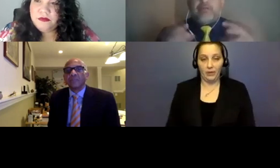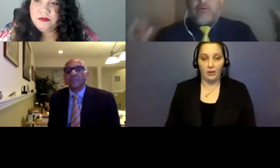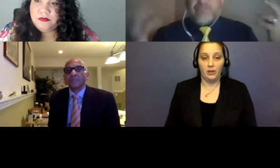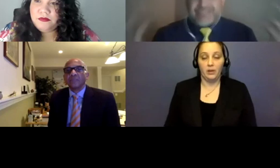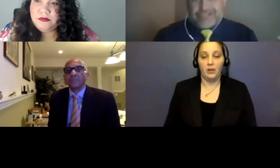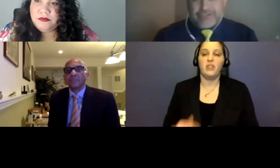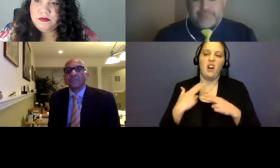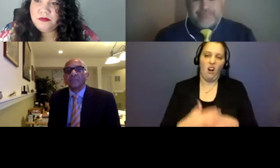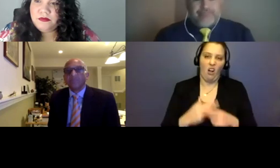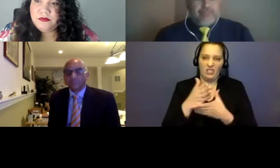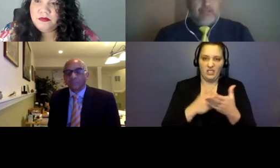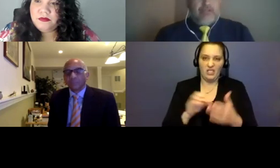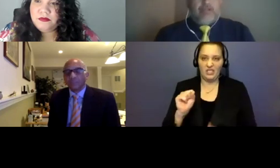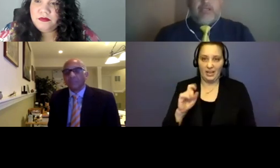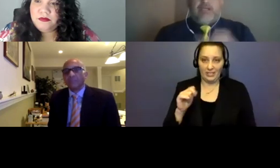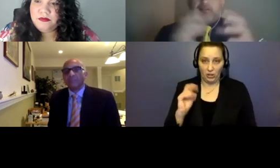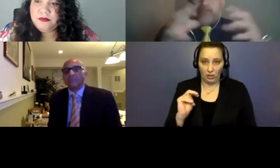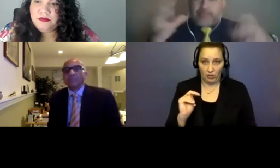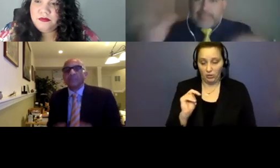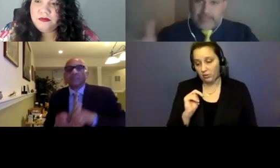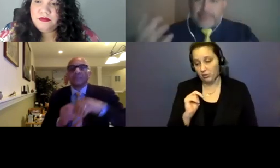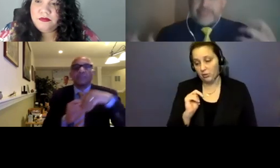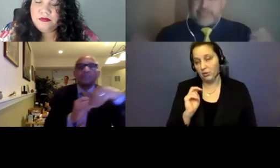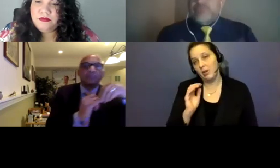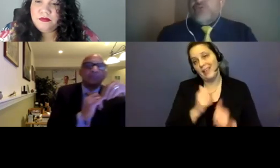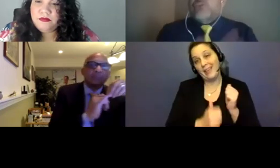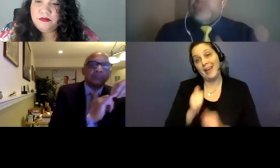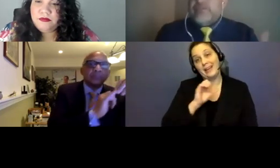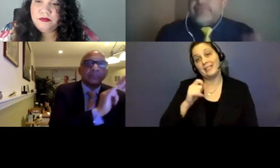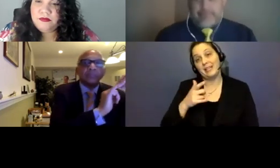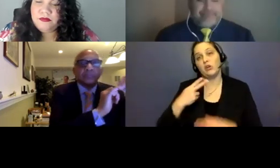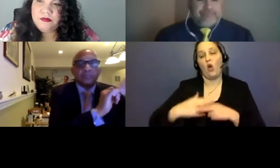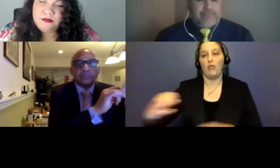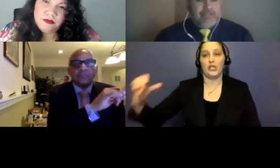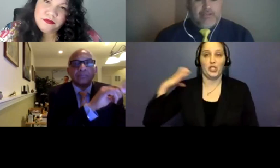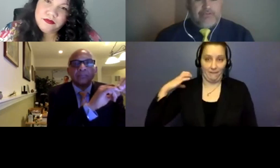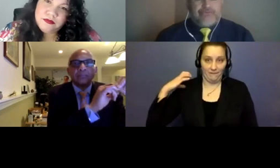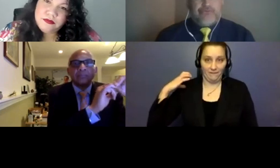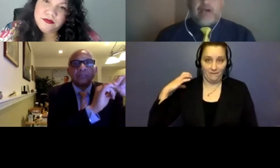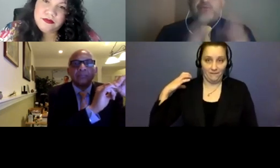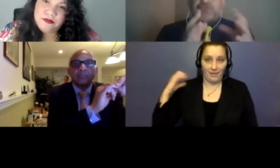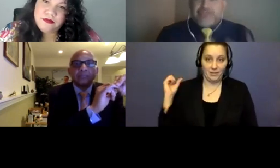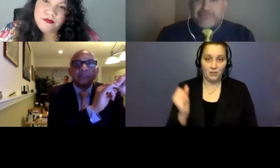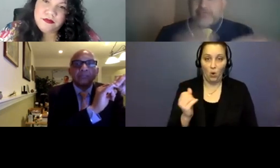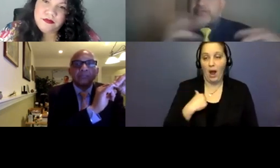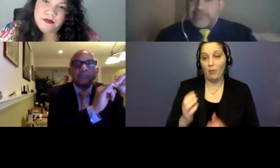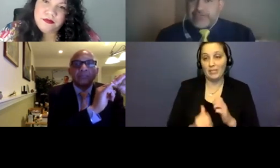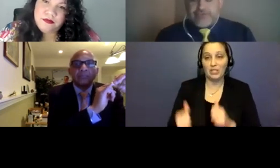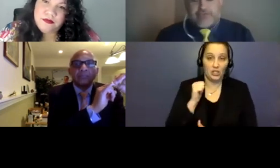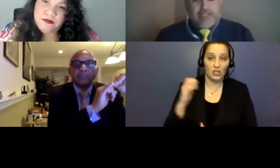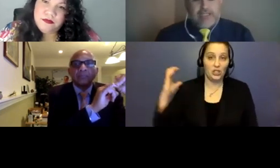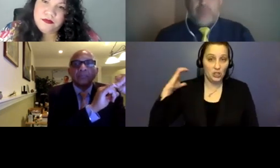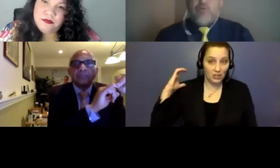they're called a section. And the head of the section is called a chief. So I was chiefing a